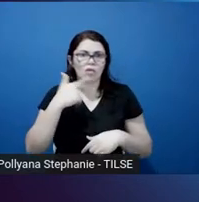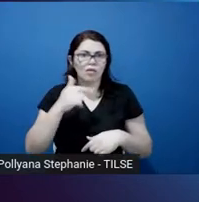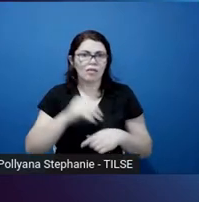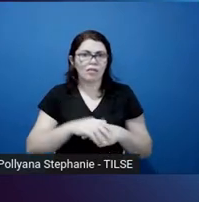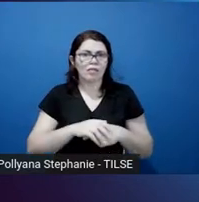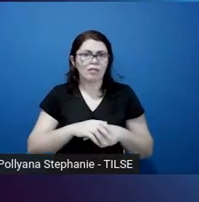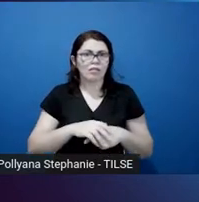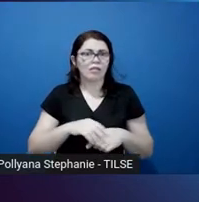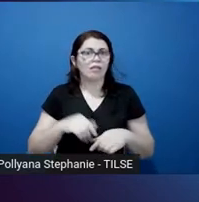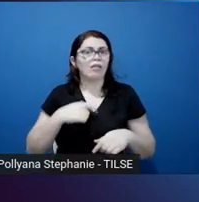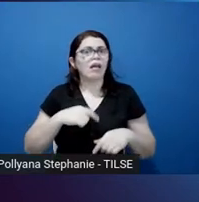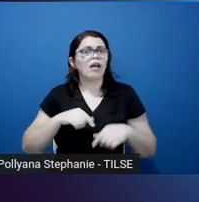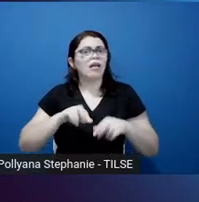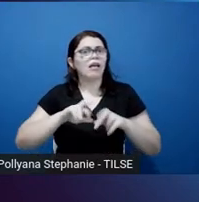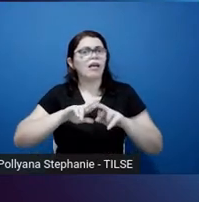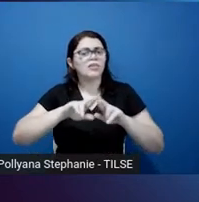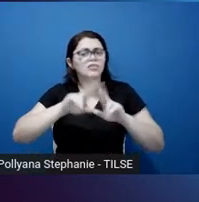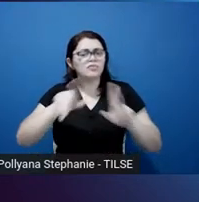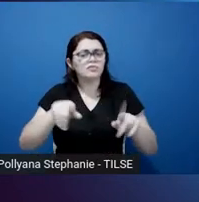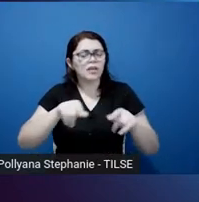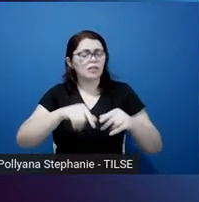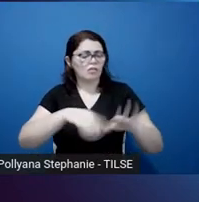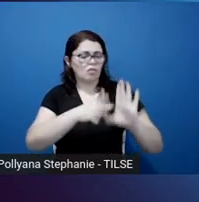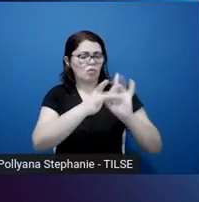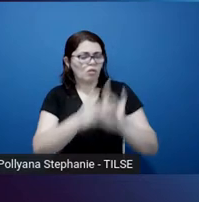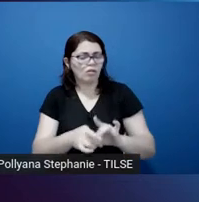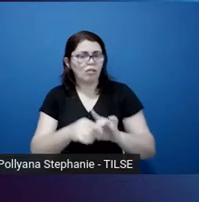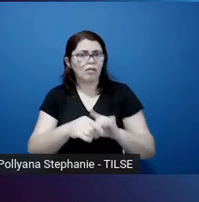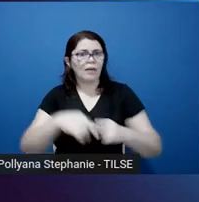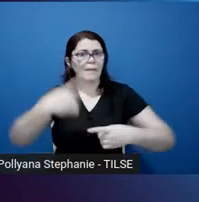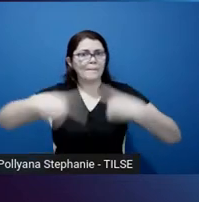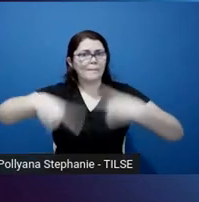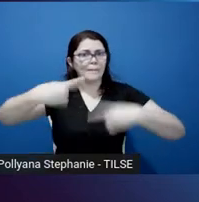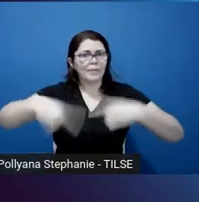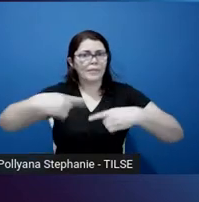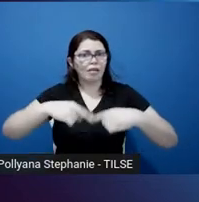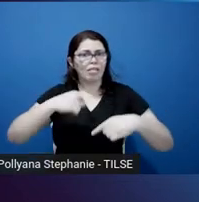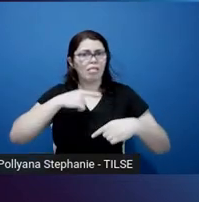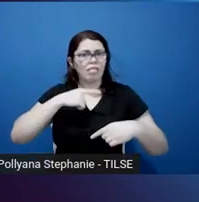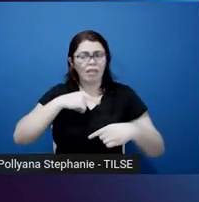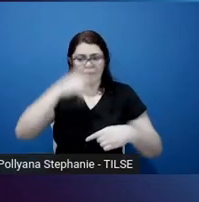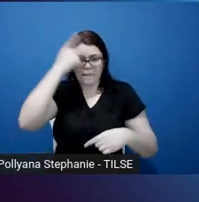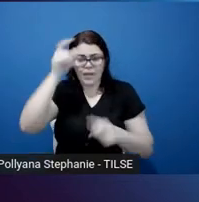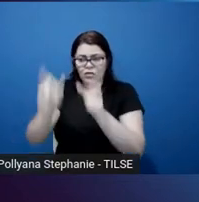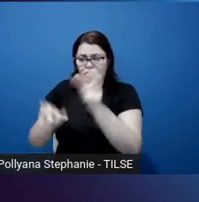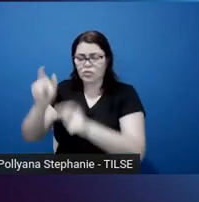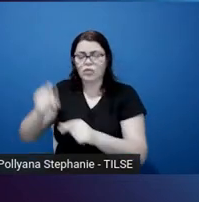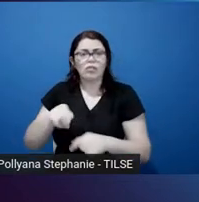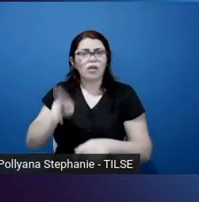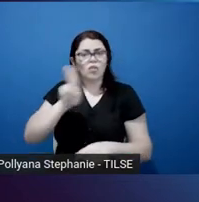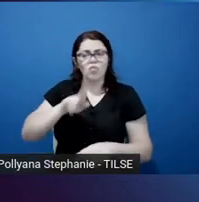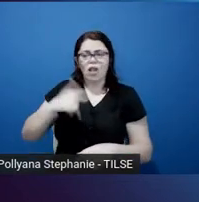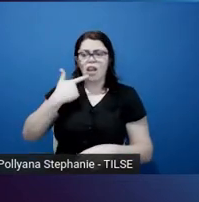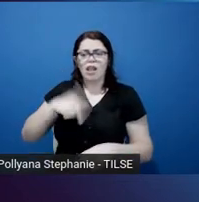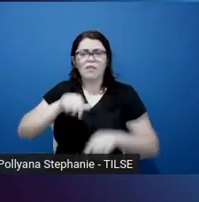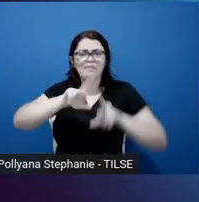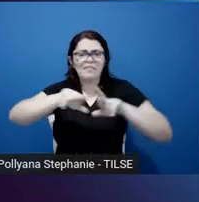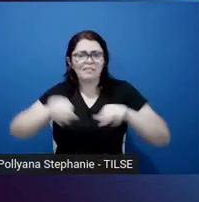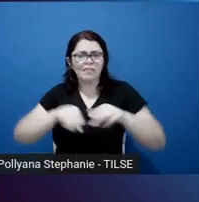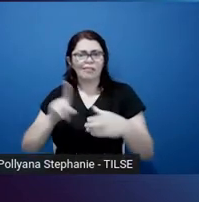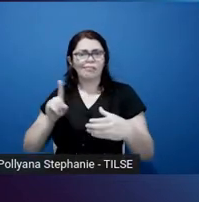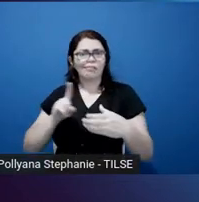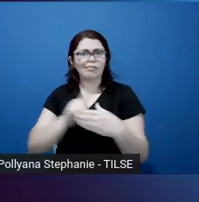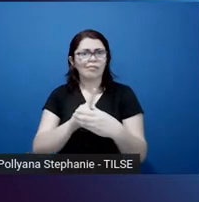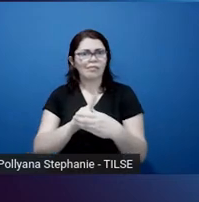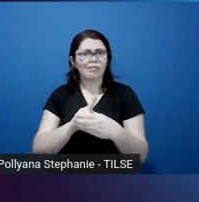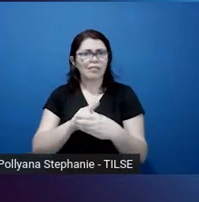social political context in which multilingual speakers are embedded. And it also needs to be examined in